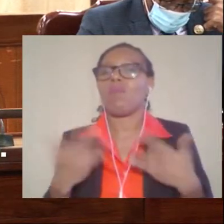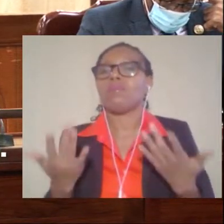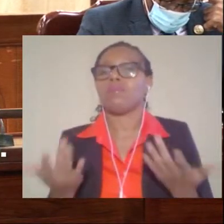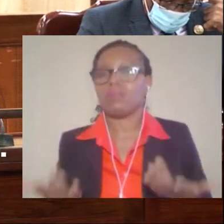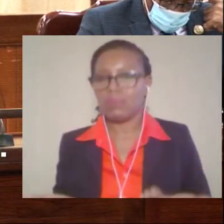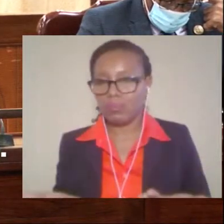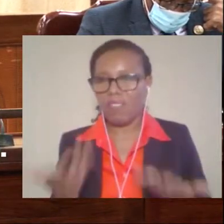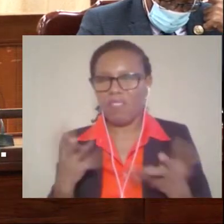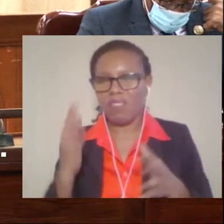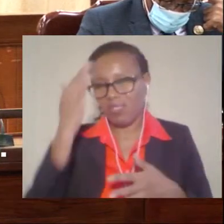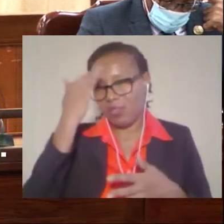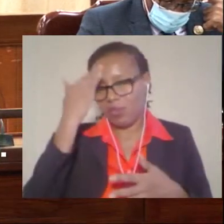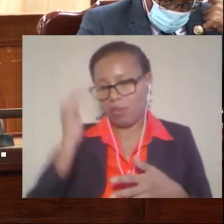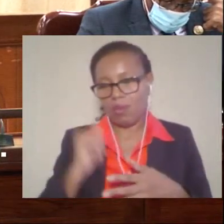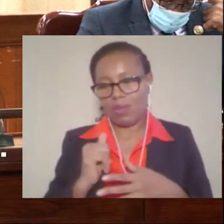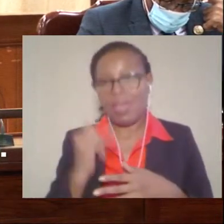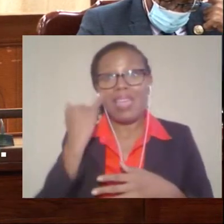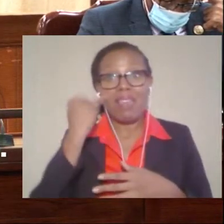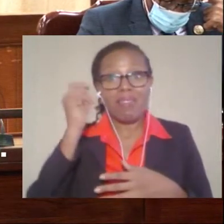concern.